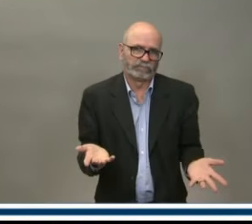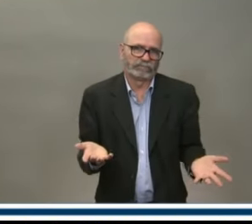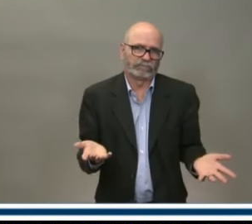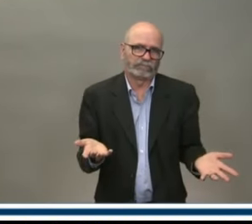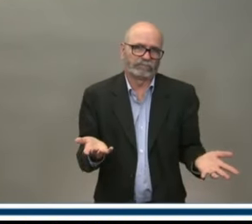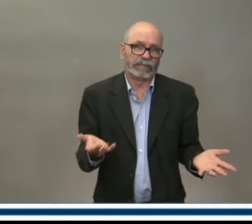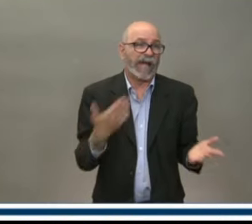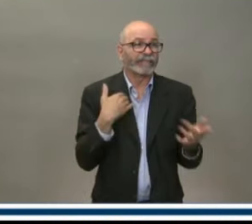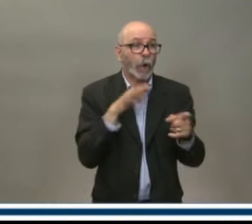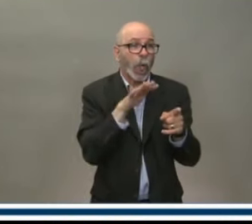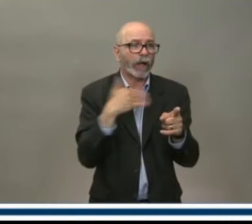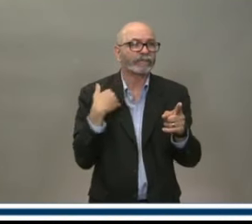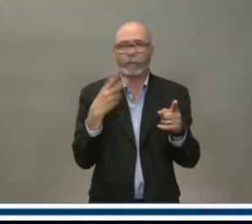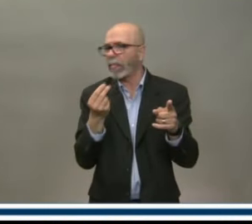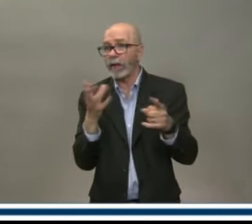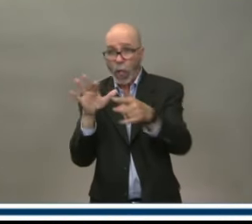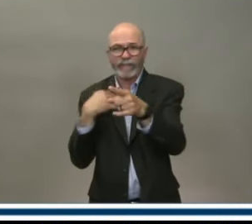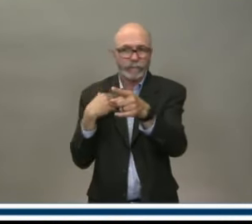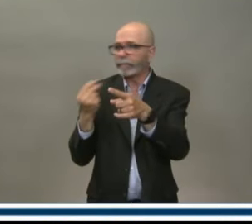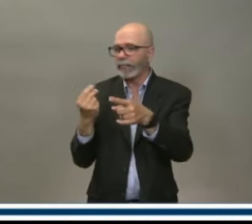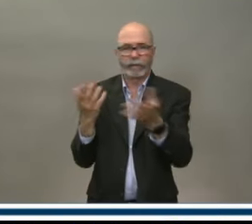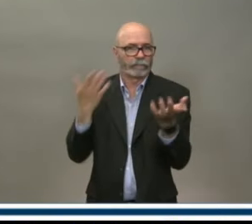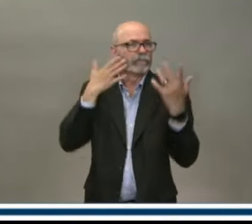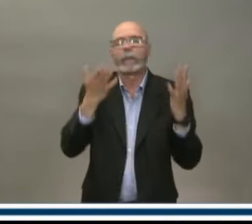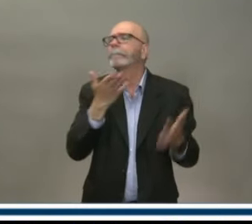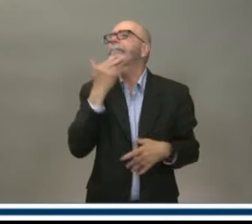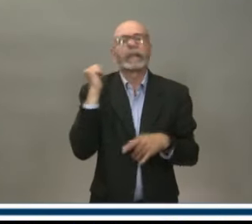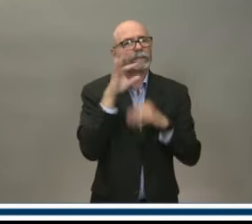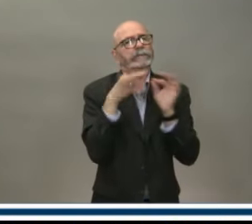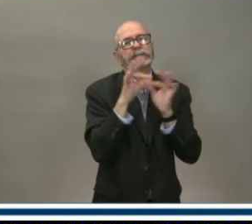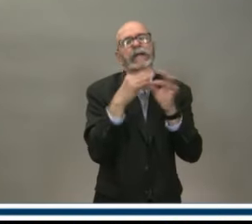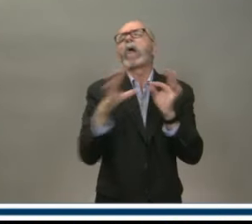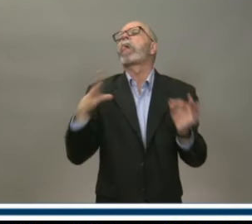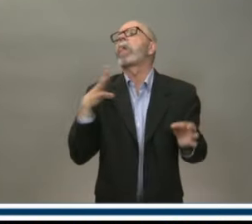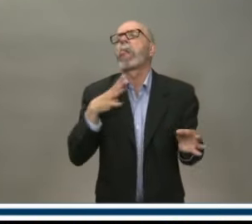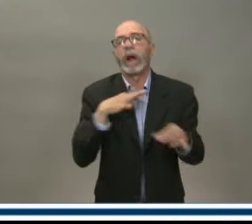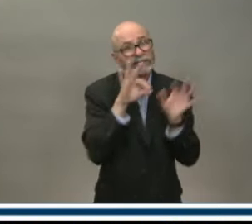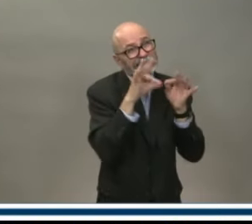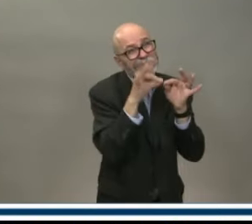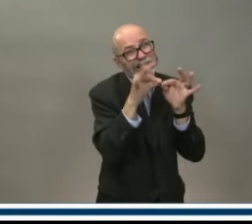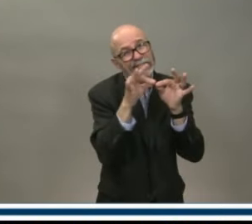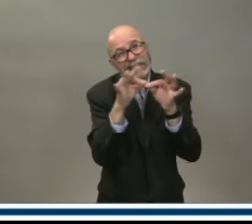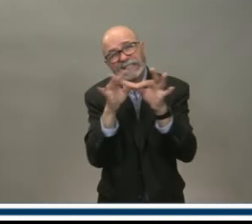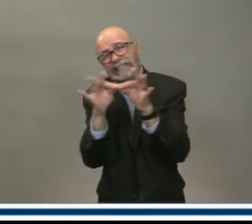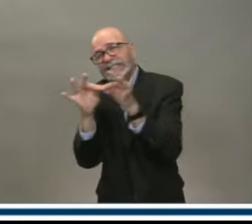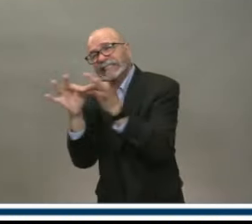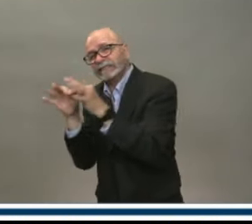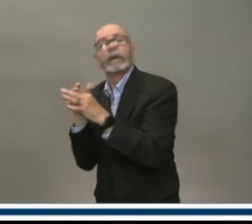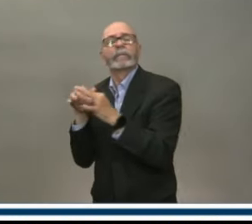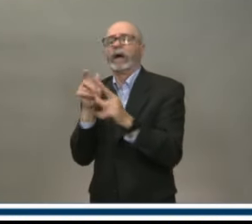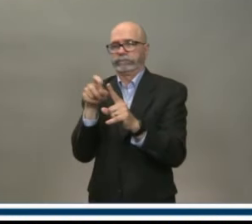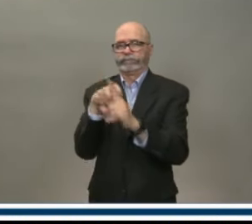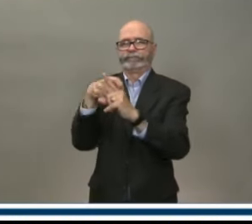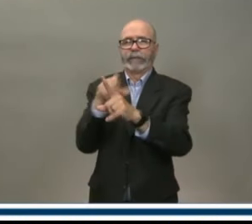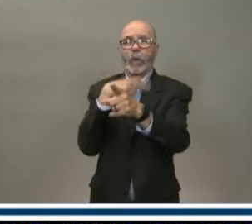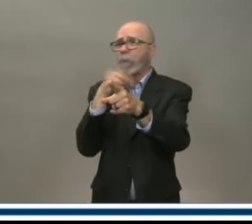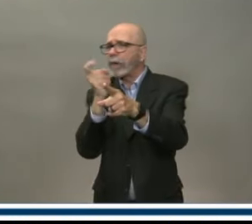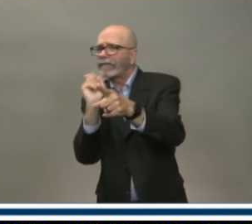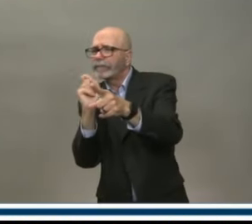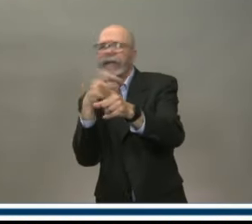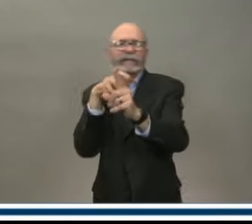Or broad access to testing, easy availability to testing, followed by